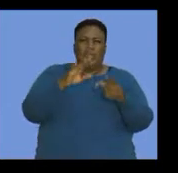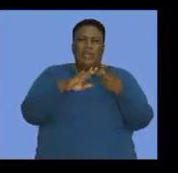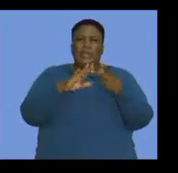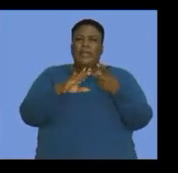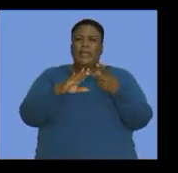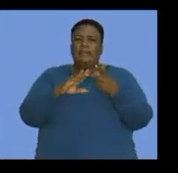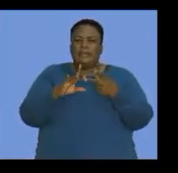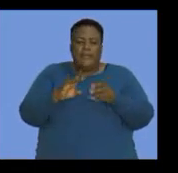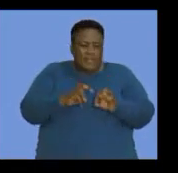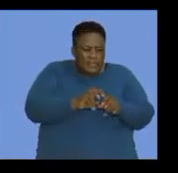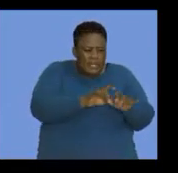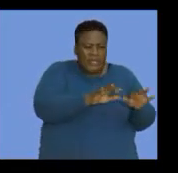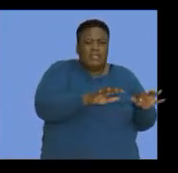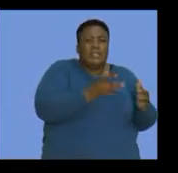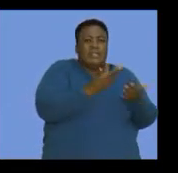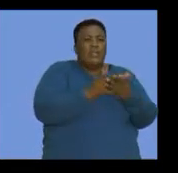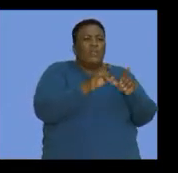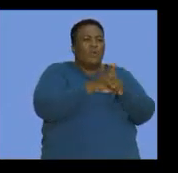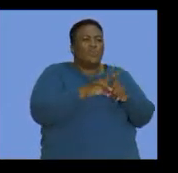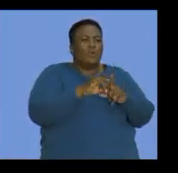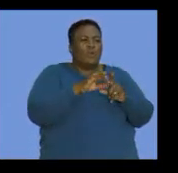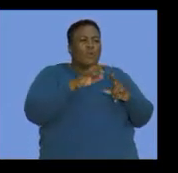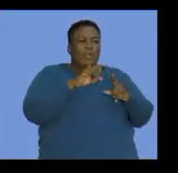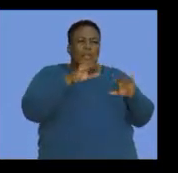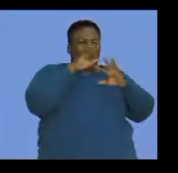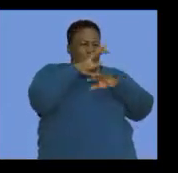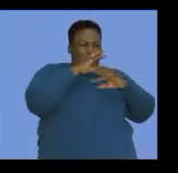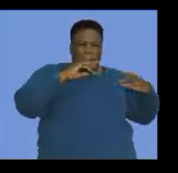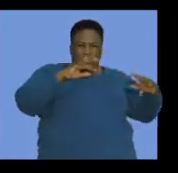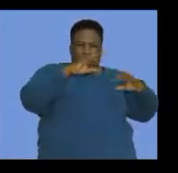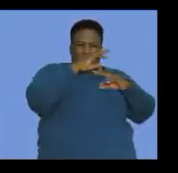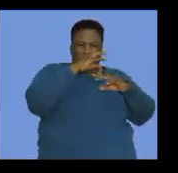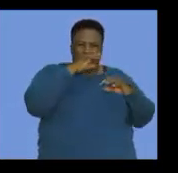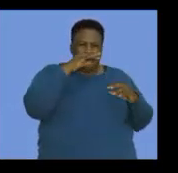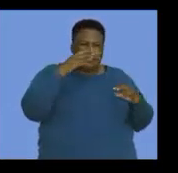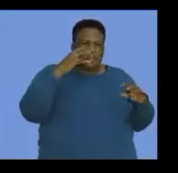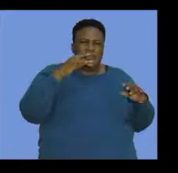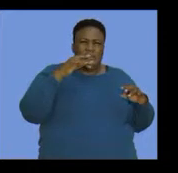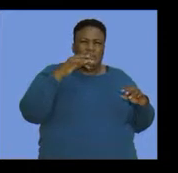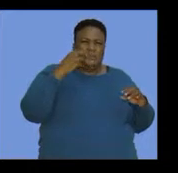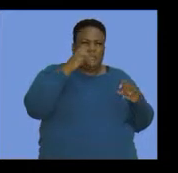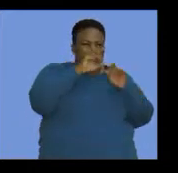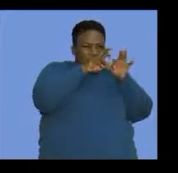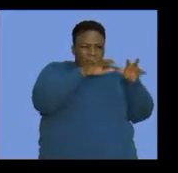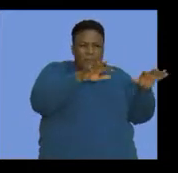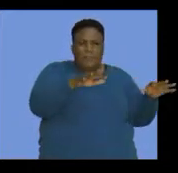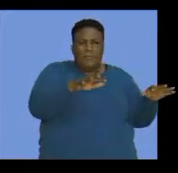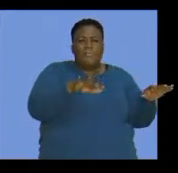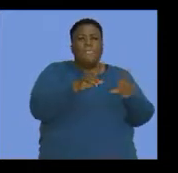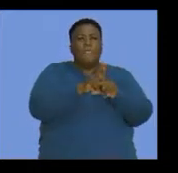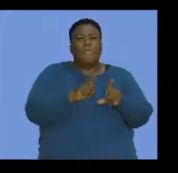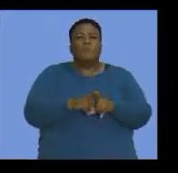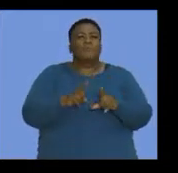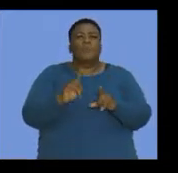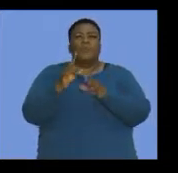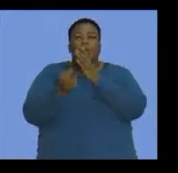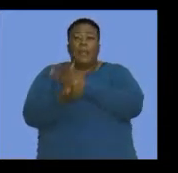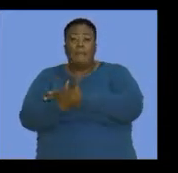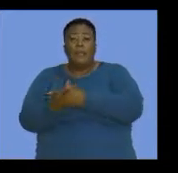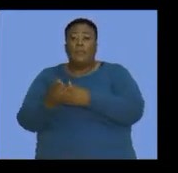pollination. What happens with the prevention of natural disasters? We've got to look at